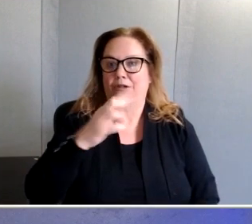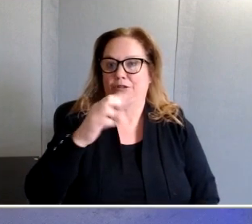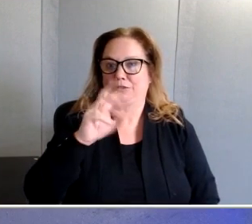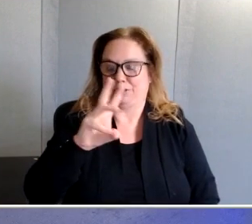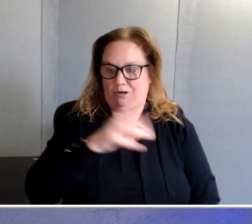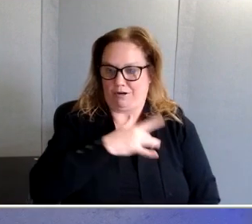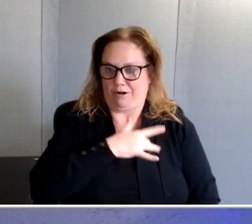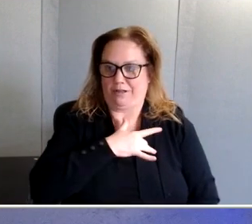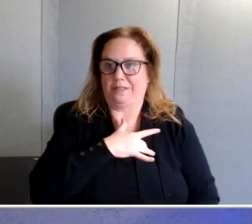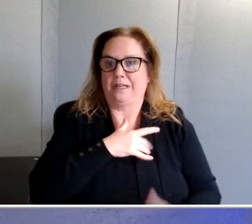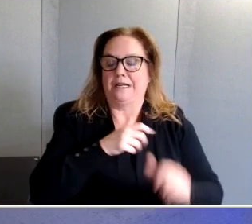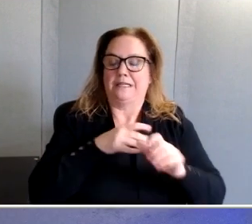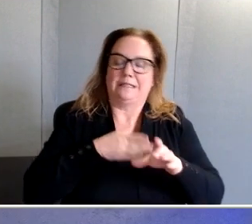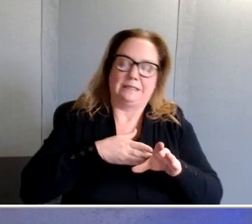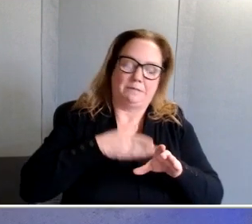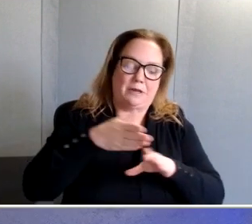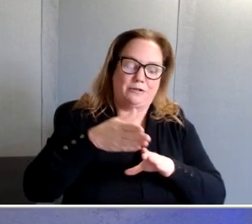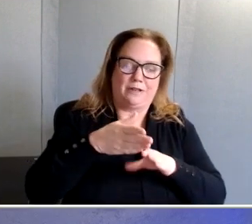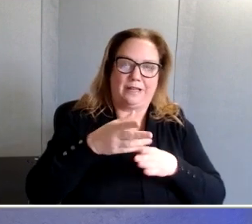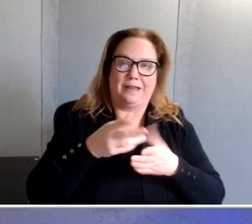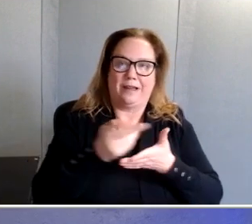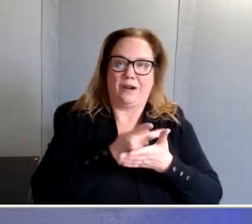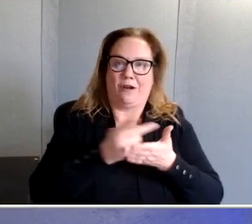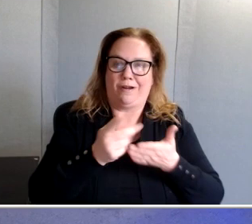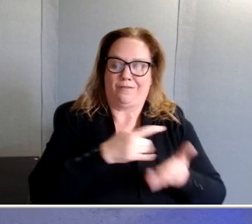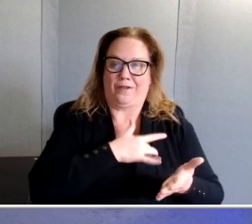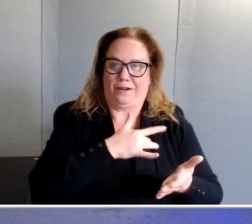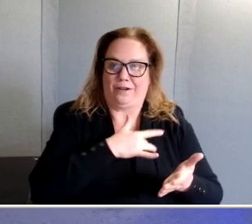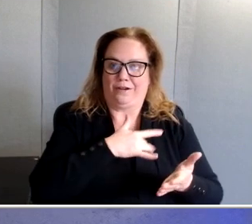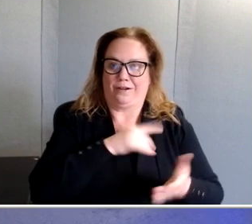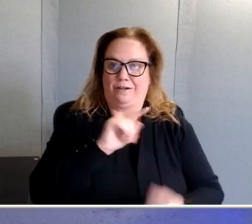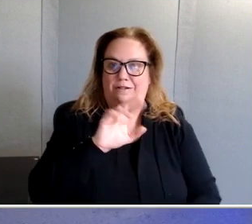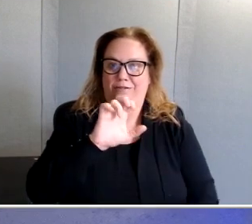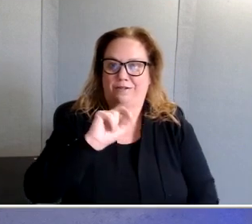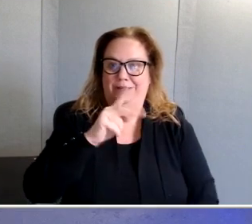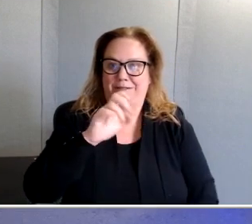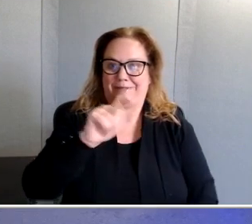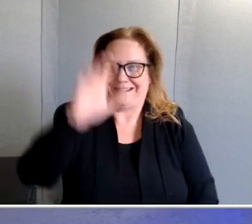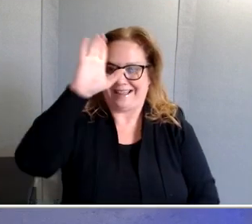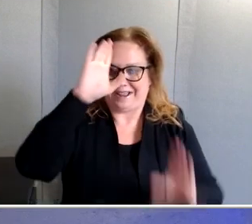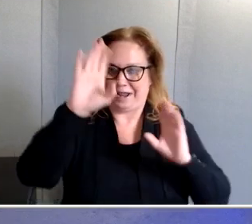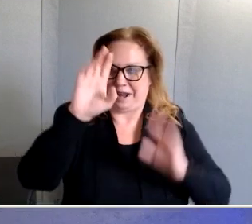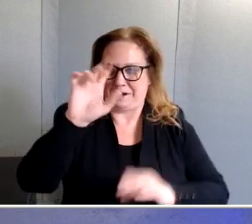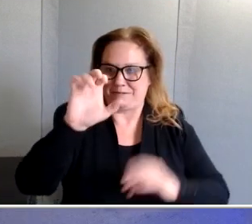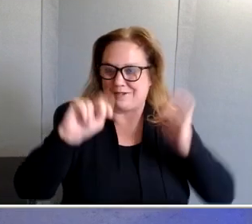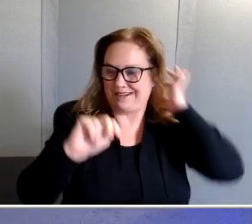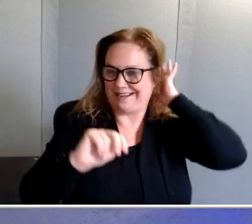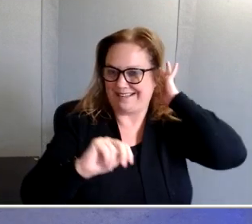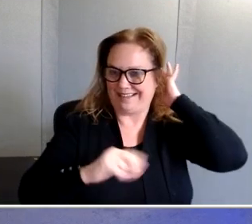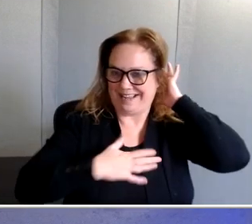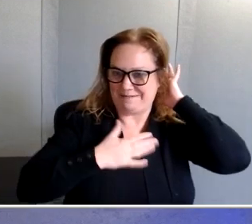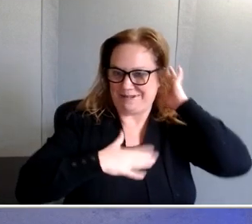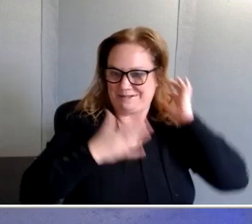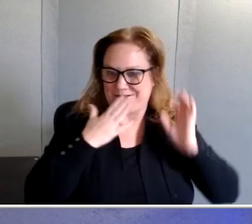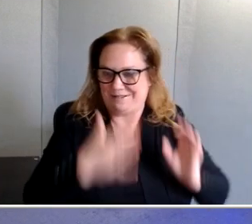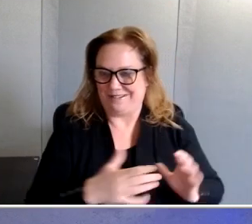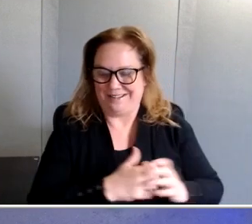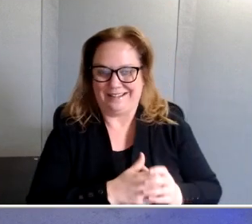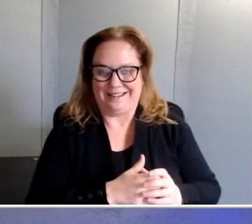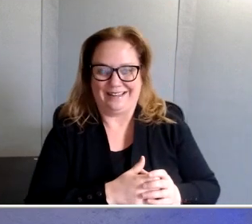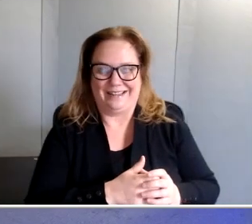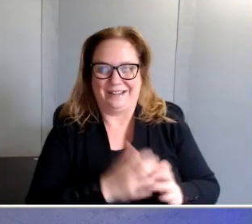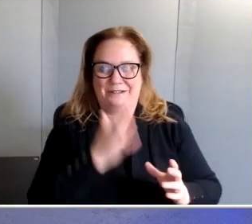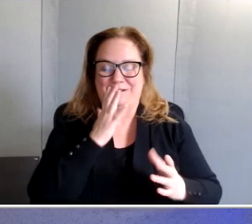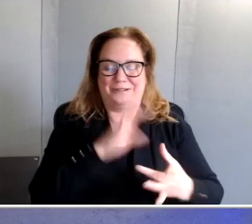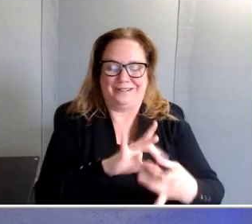in heart failure and transplants. How are you? Good. Thanks for having me. Good to see you as Brian, always. Good to see you. Yes. Glad you're doing very well. Good reunion.